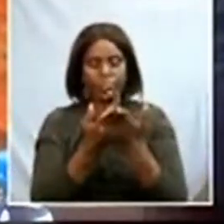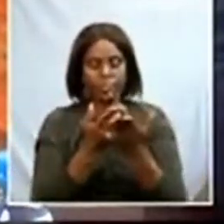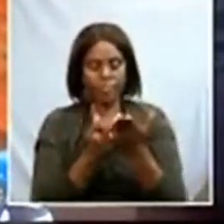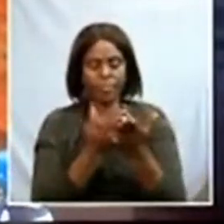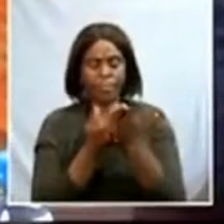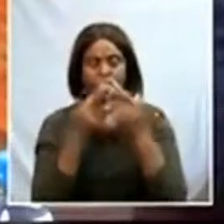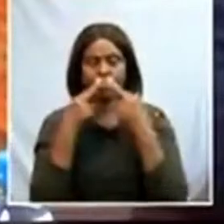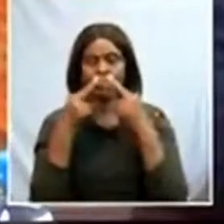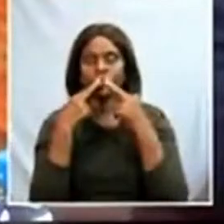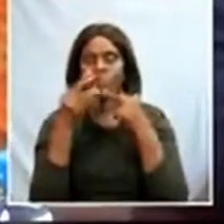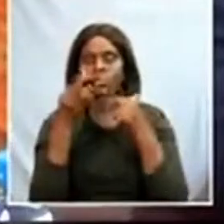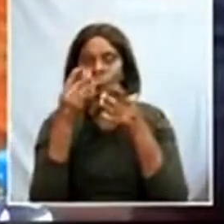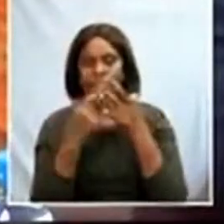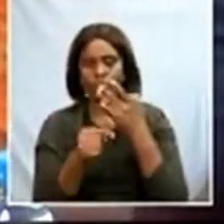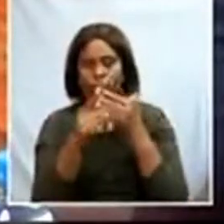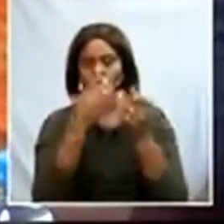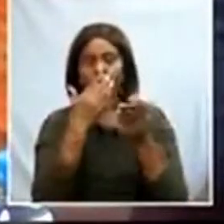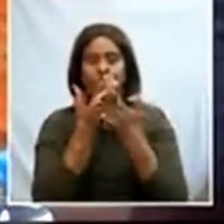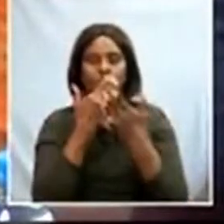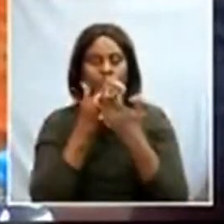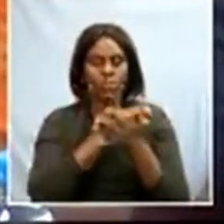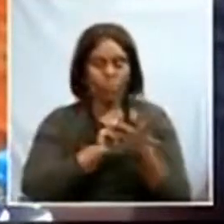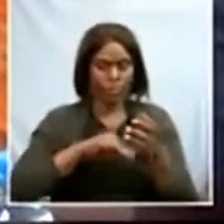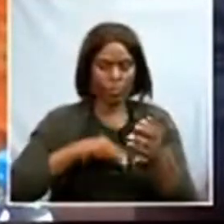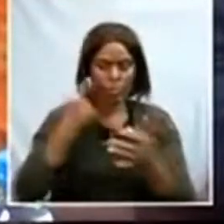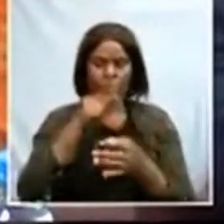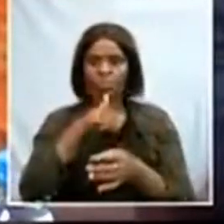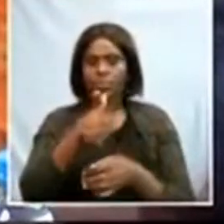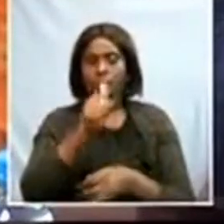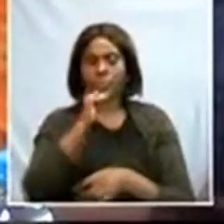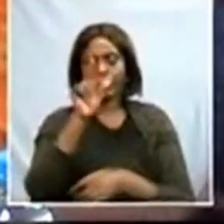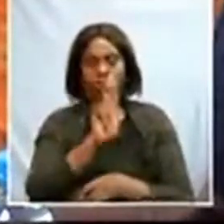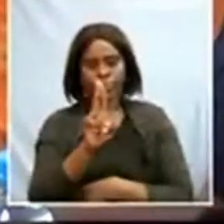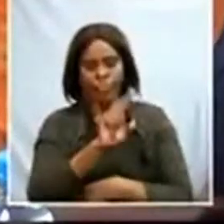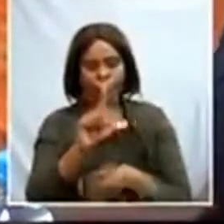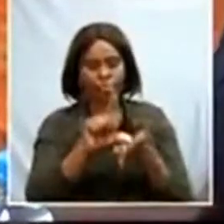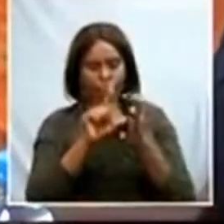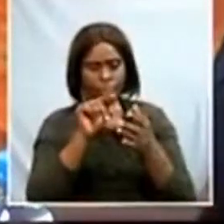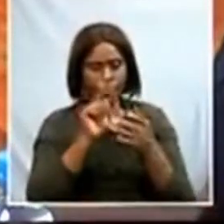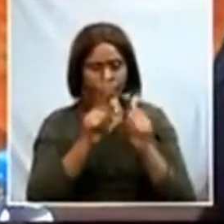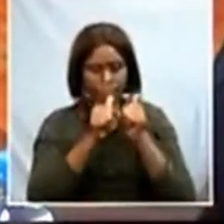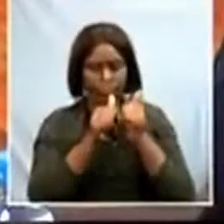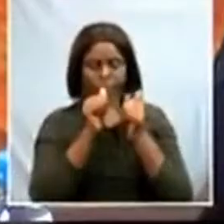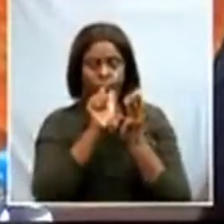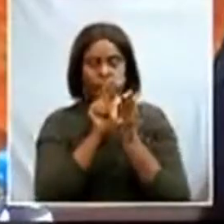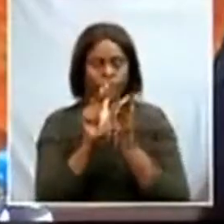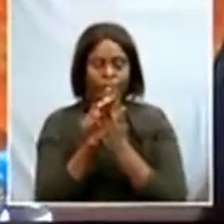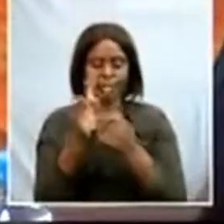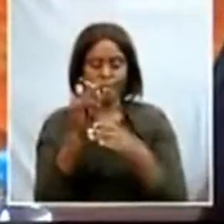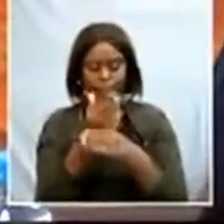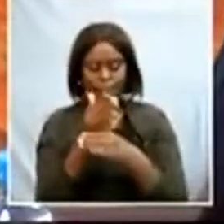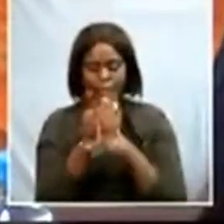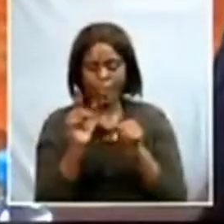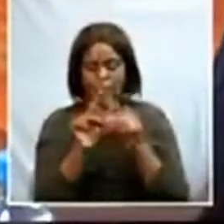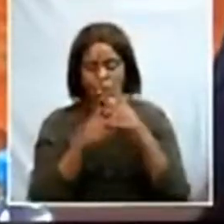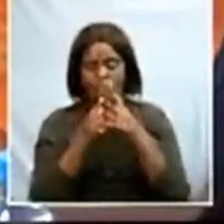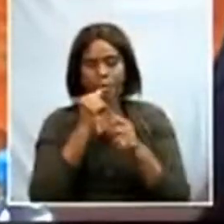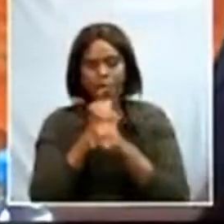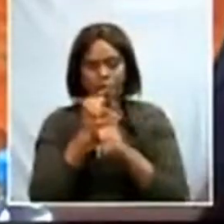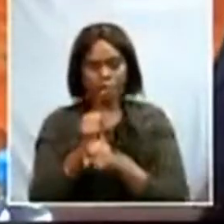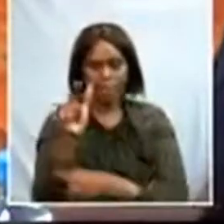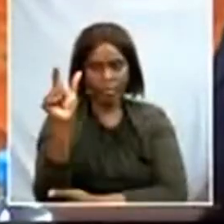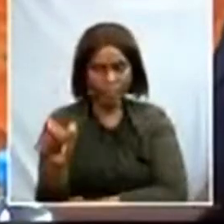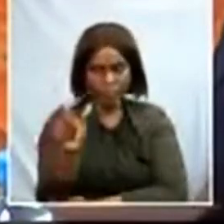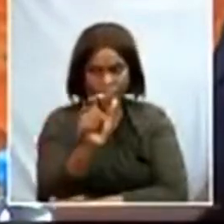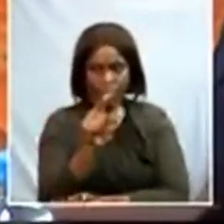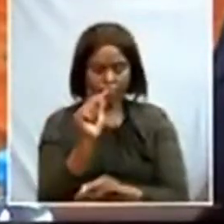as a result of group members who did not use the loans according to the approved business and started working individually